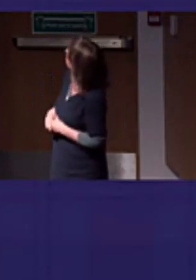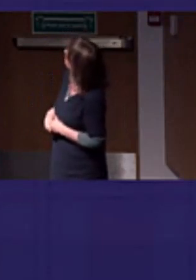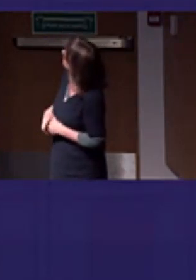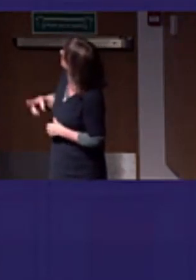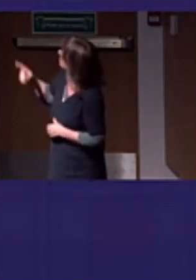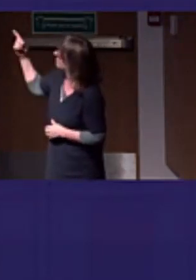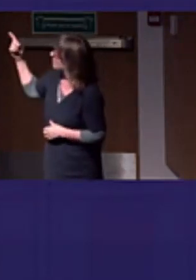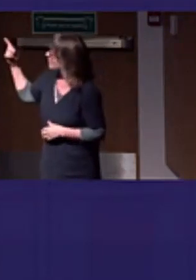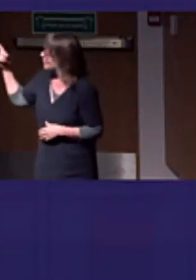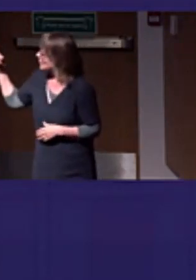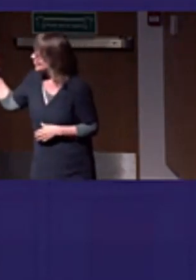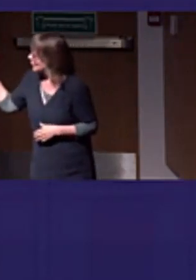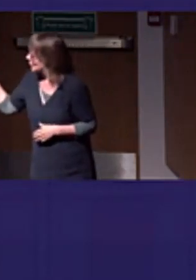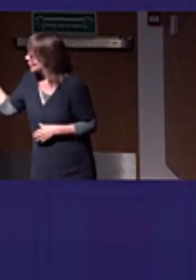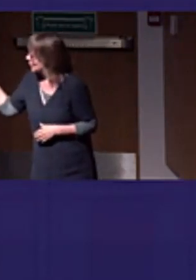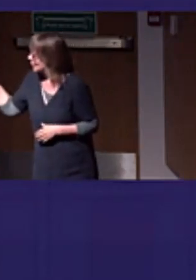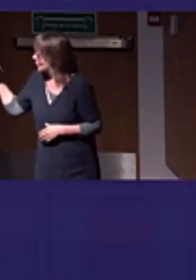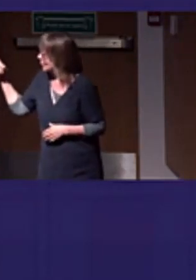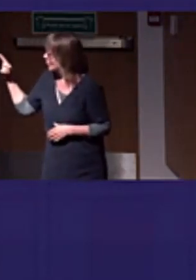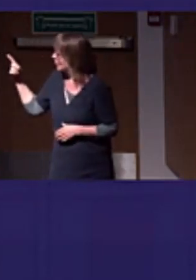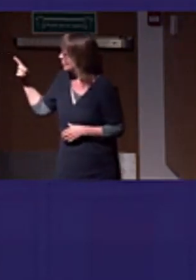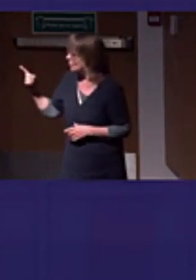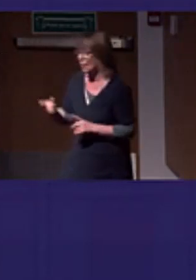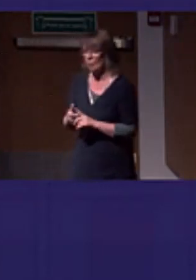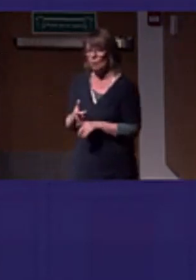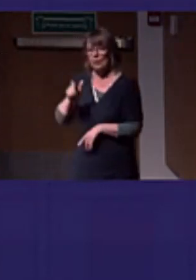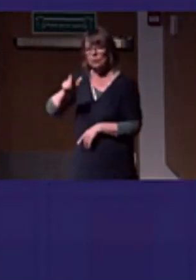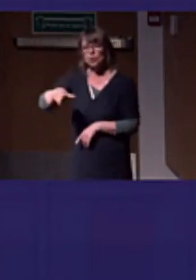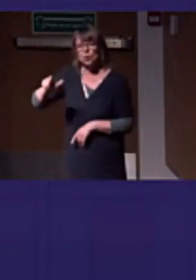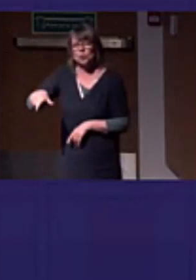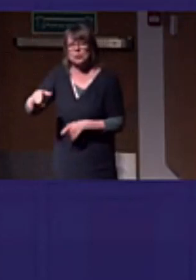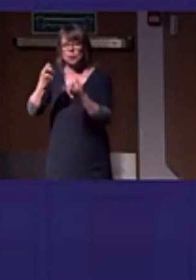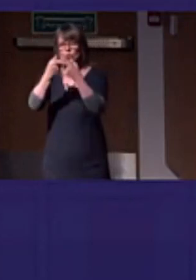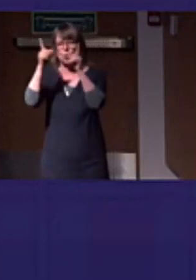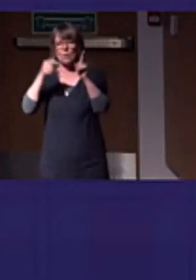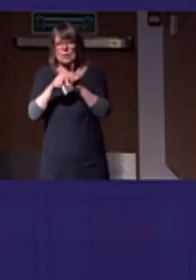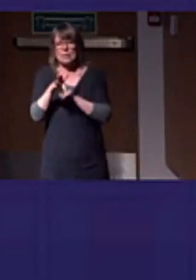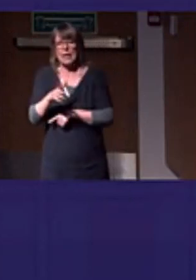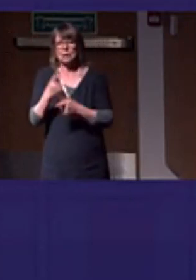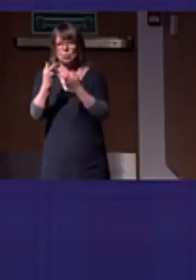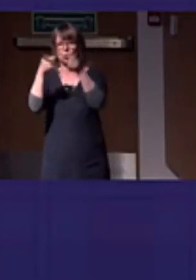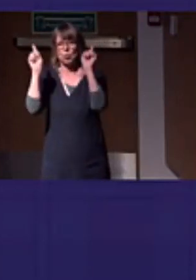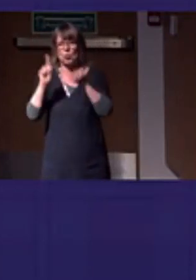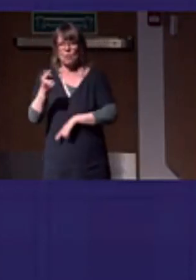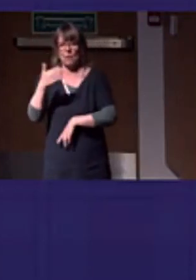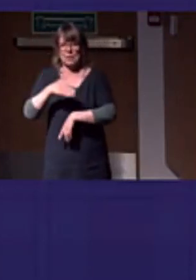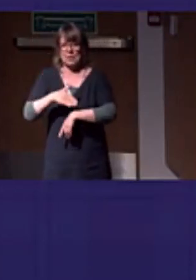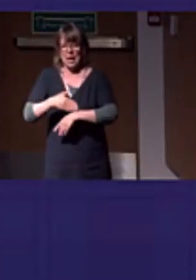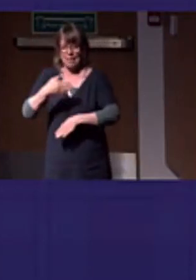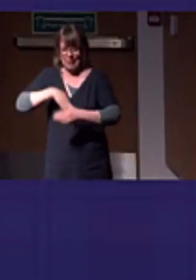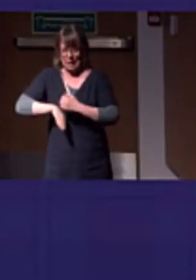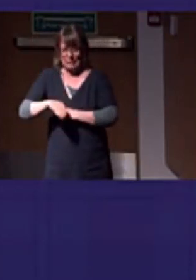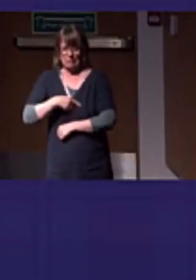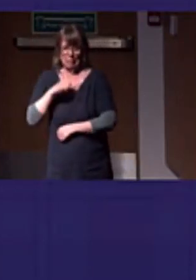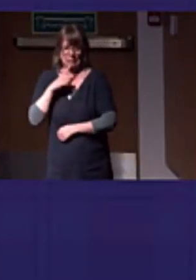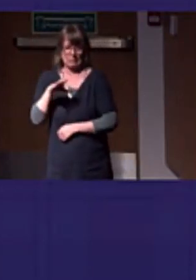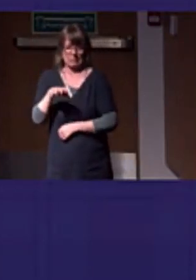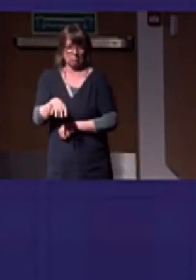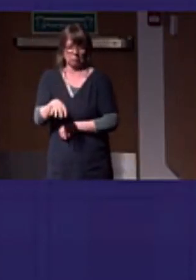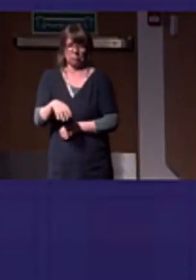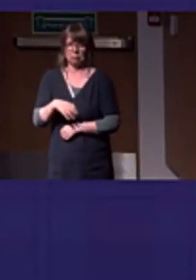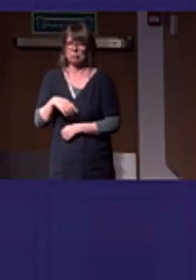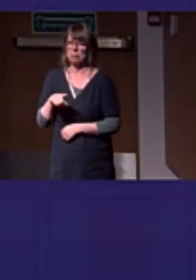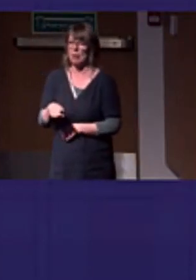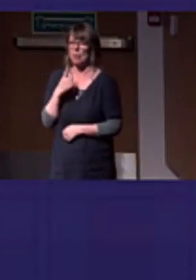Second, I don't think the students are here, but we had a group of students from Uni of Edinburgh who's here. Very first time participating in this kind of thing, but they